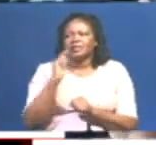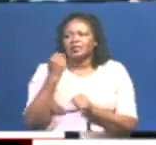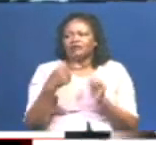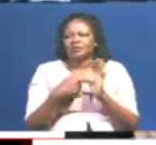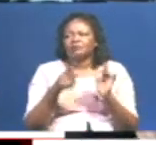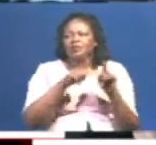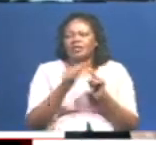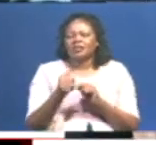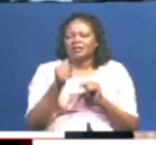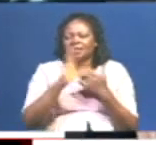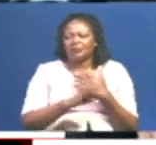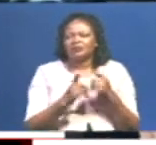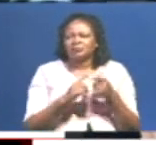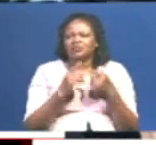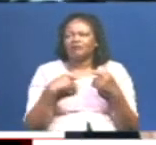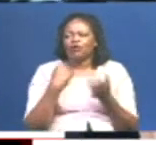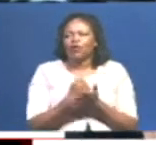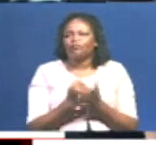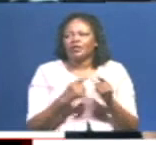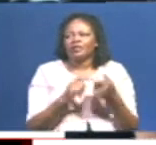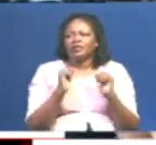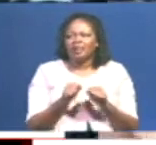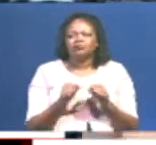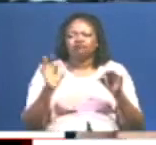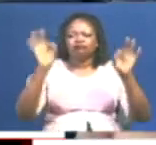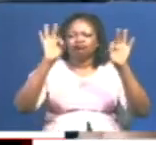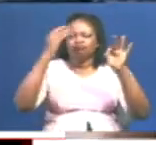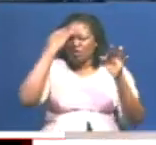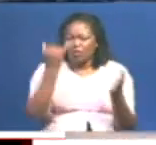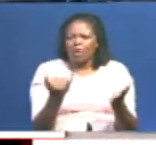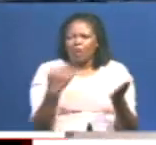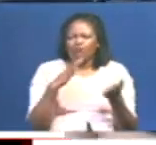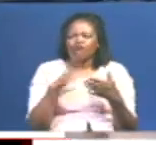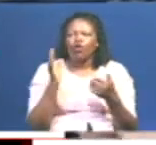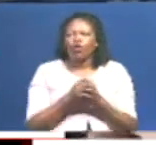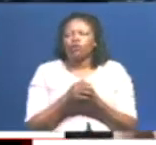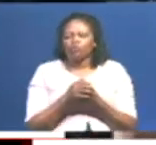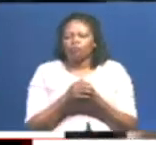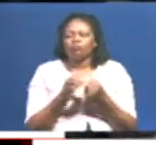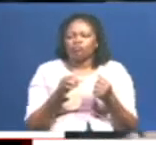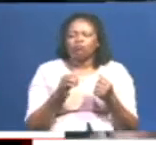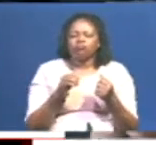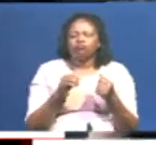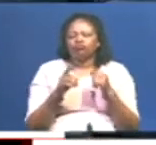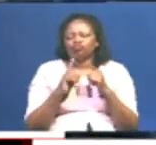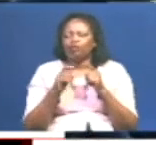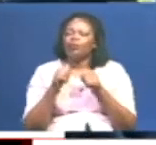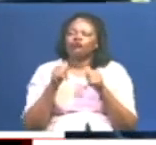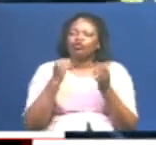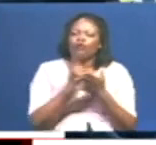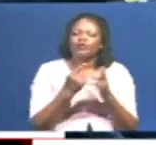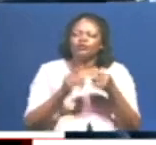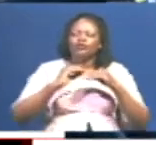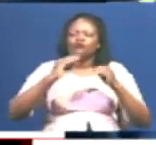other country which have coffee, it can be really amazing because we'll put more words out there about coffee, we'll educate